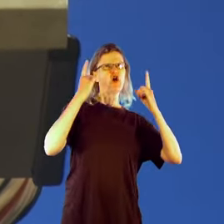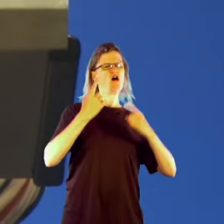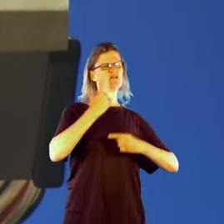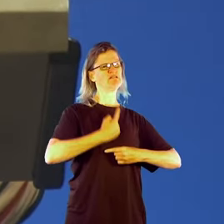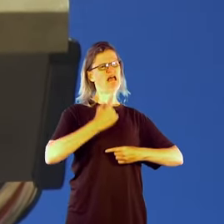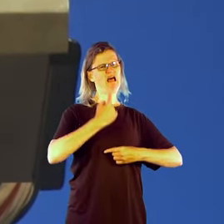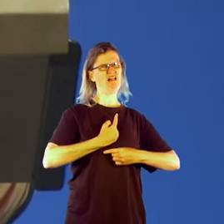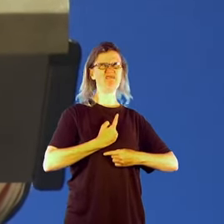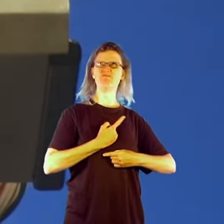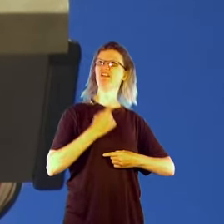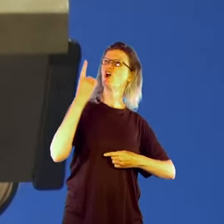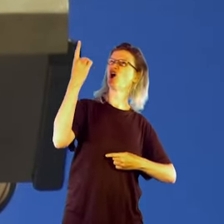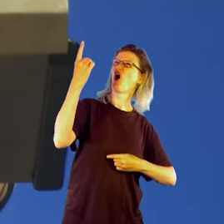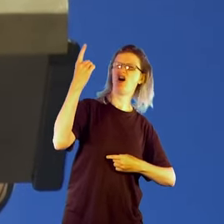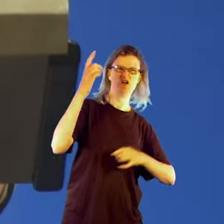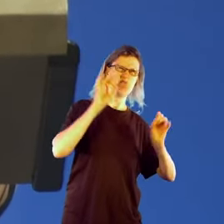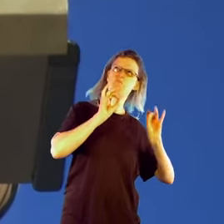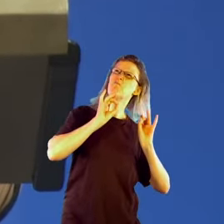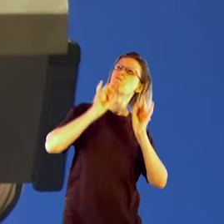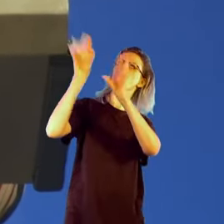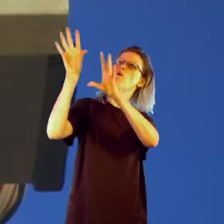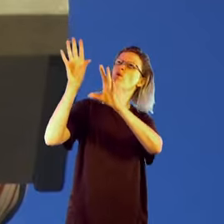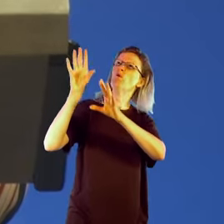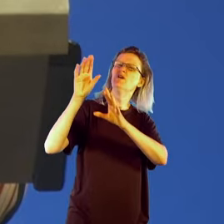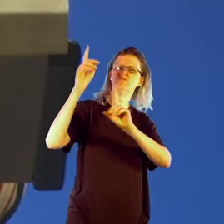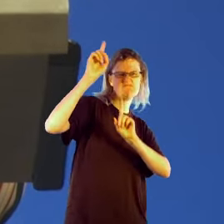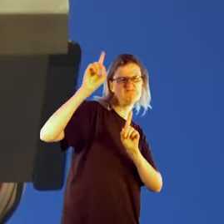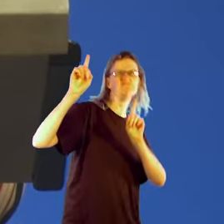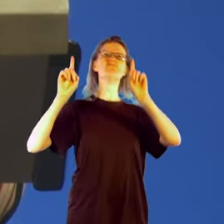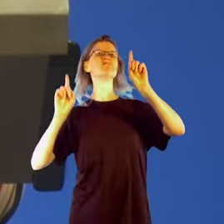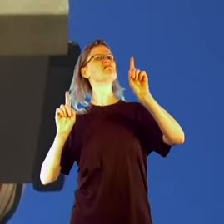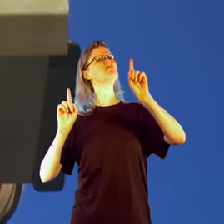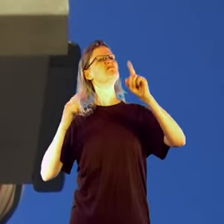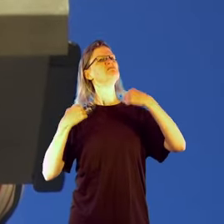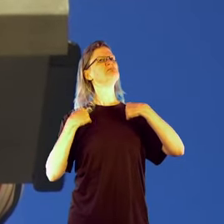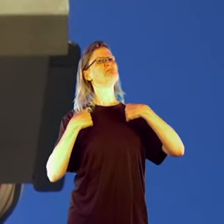the true God, whose place we have usurped.